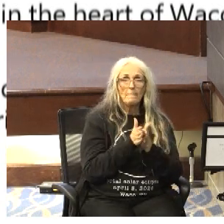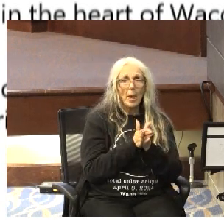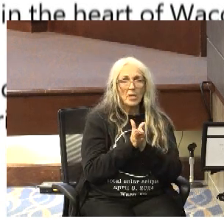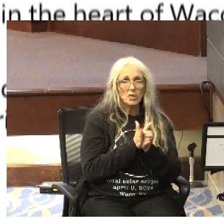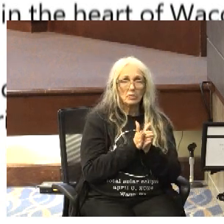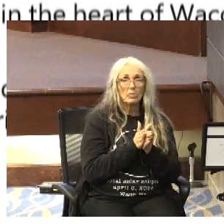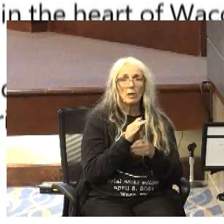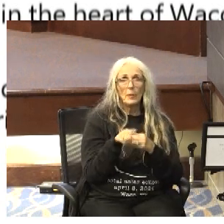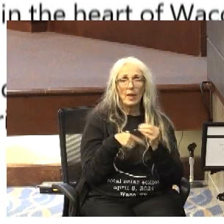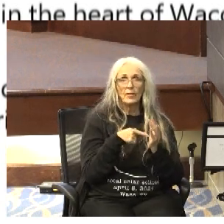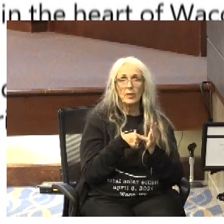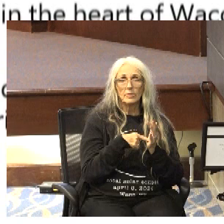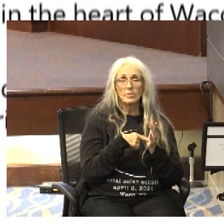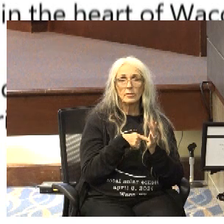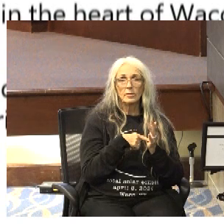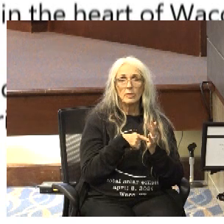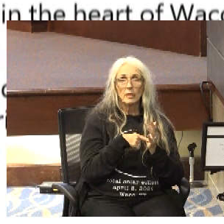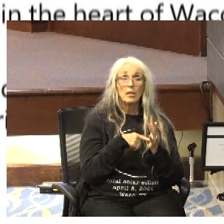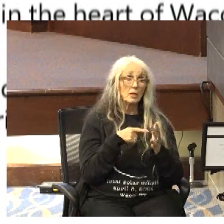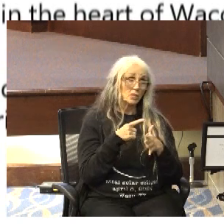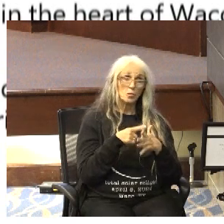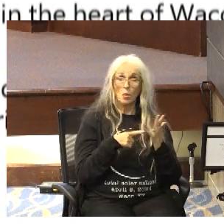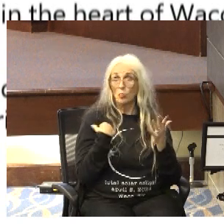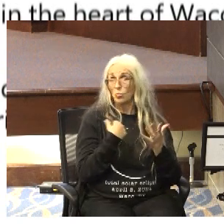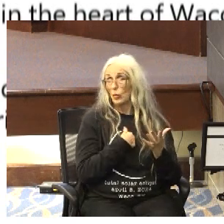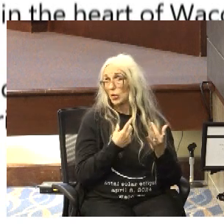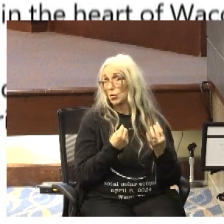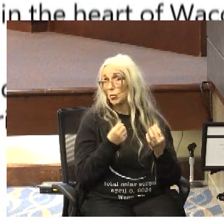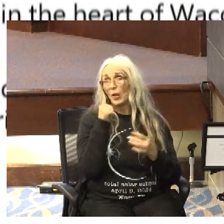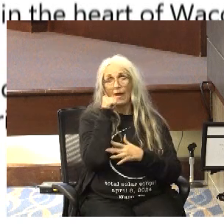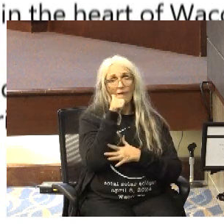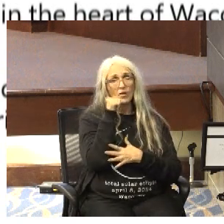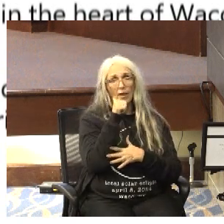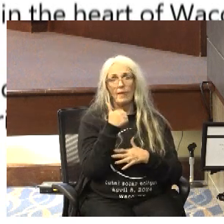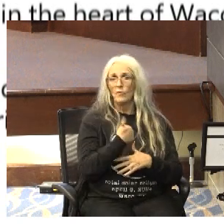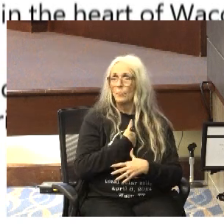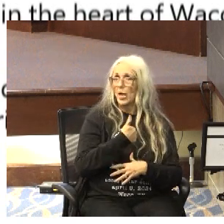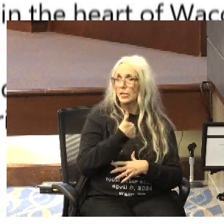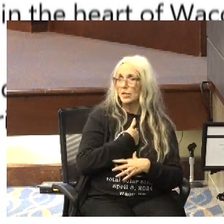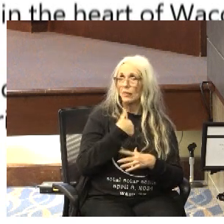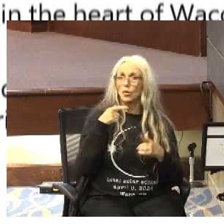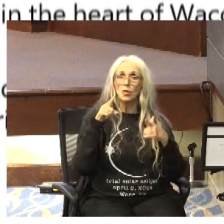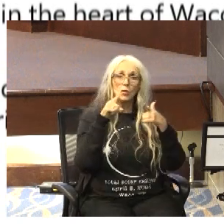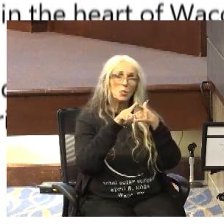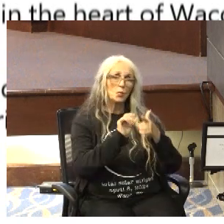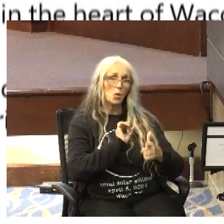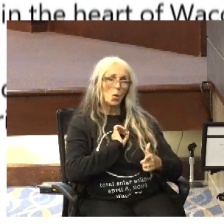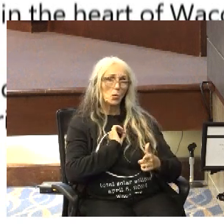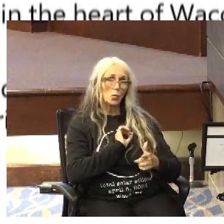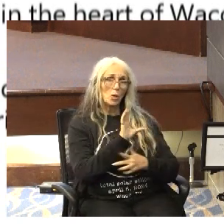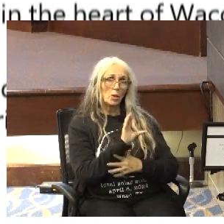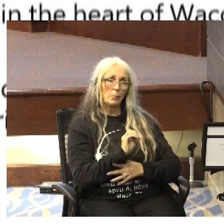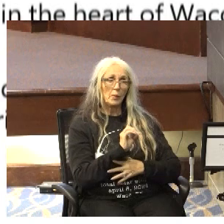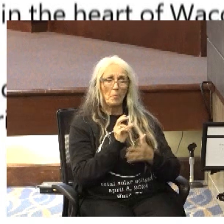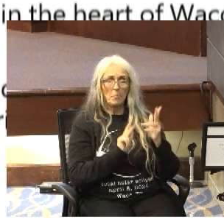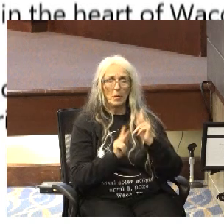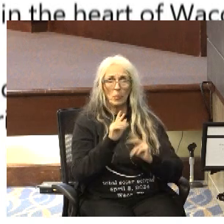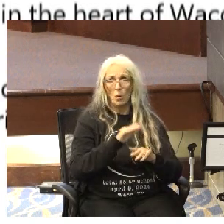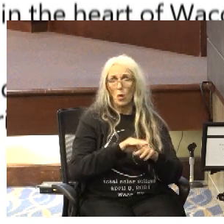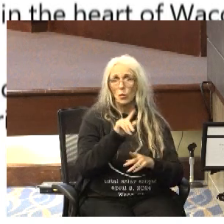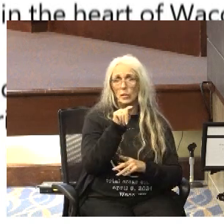this. And that, you know, this is what we do every day, you know, from myself to the owner of the company and people on the team. I mean,